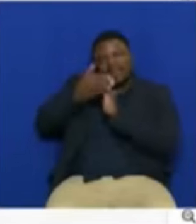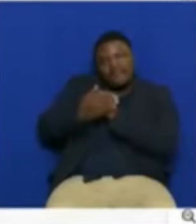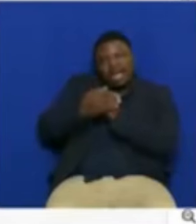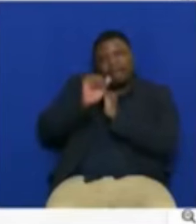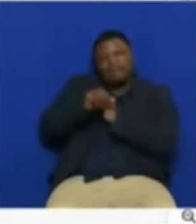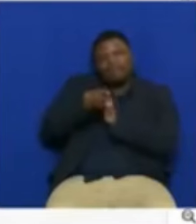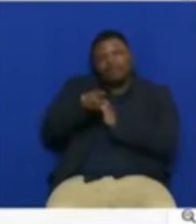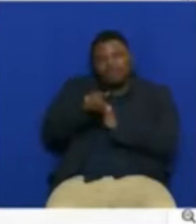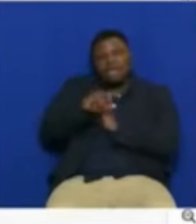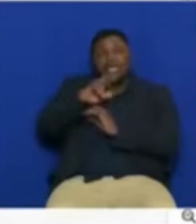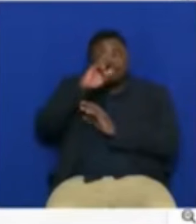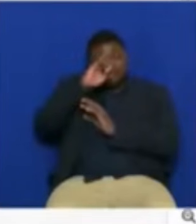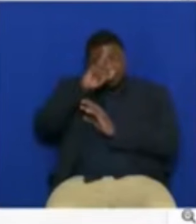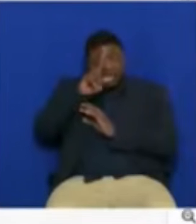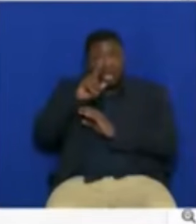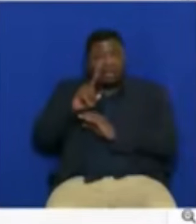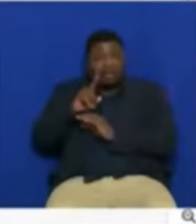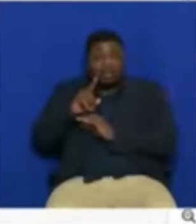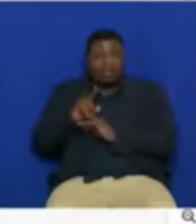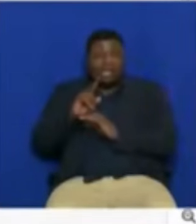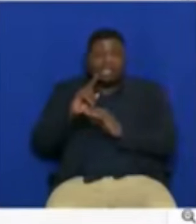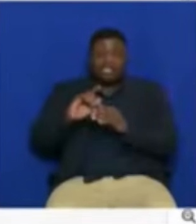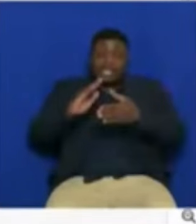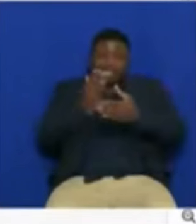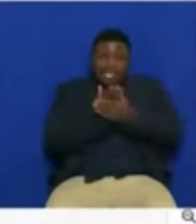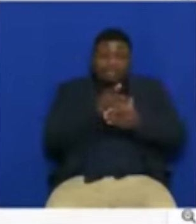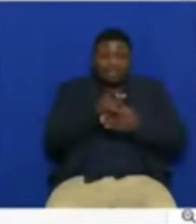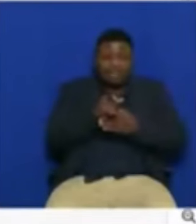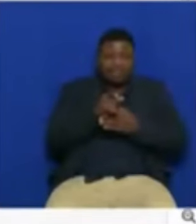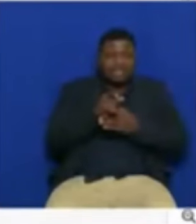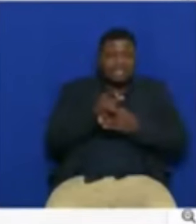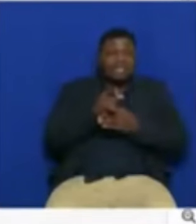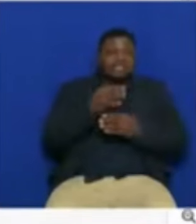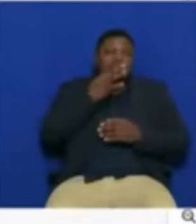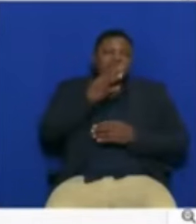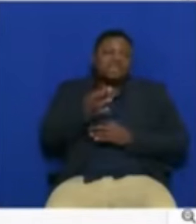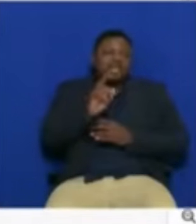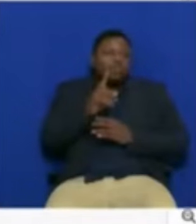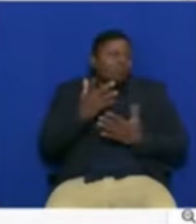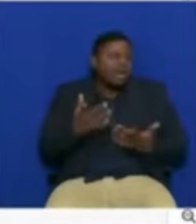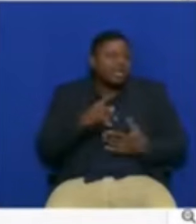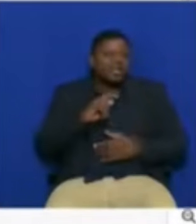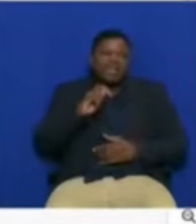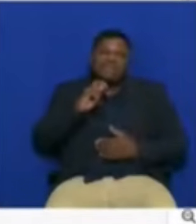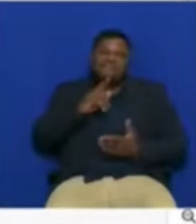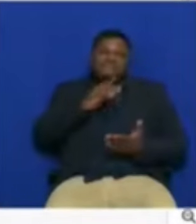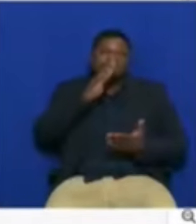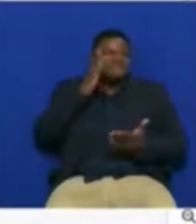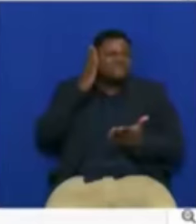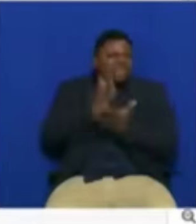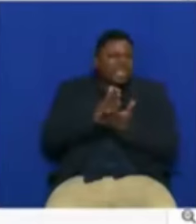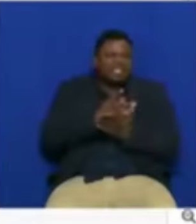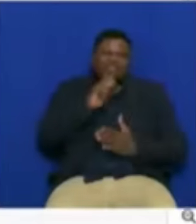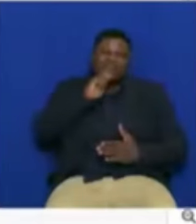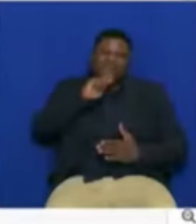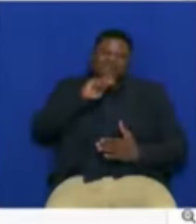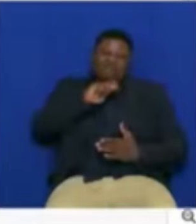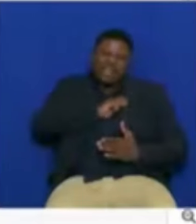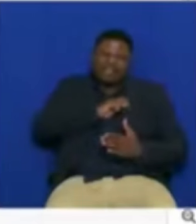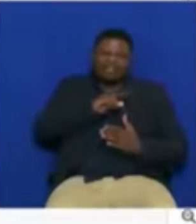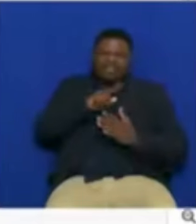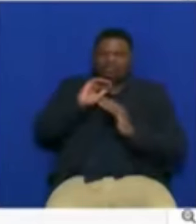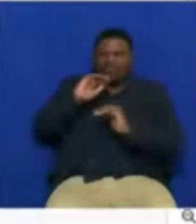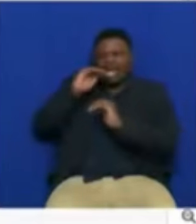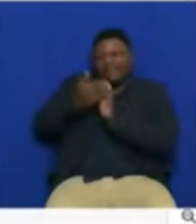is it lacks the necessary facts to support the cover-up complaint. Yes. That's how